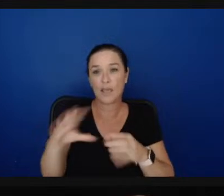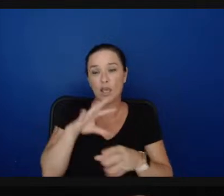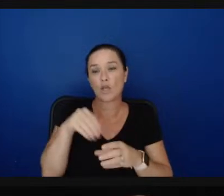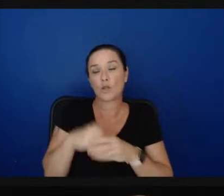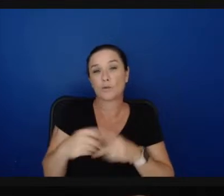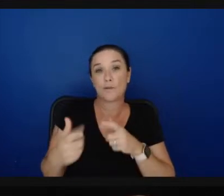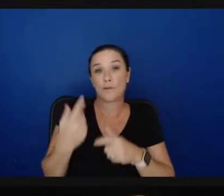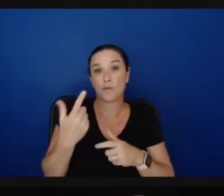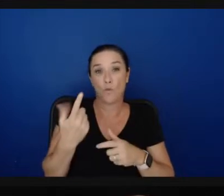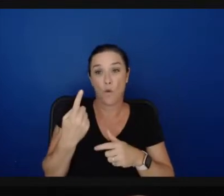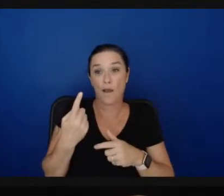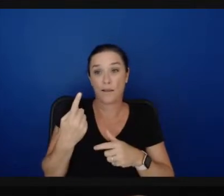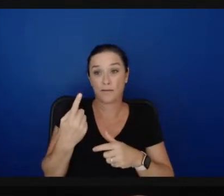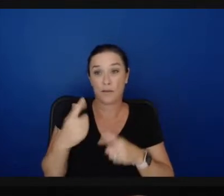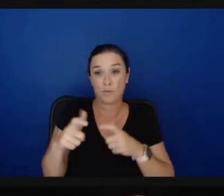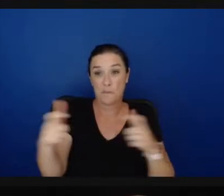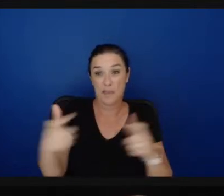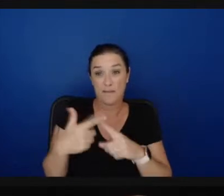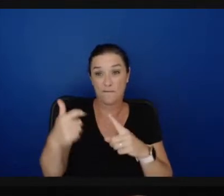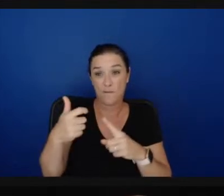week.